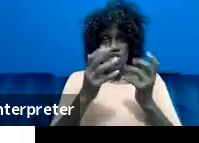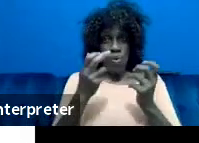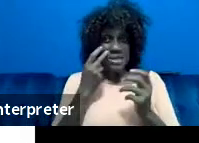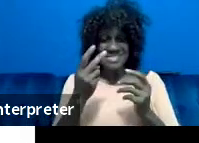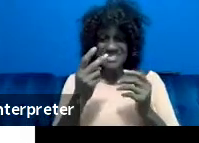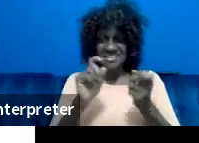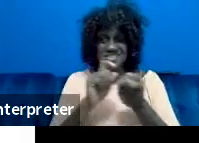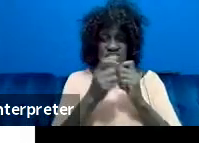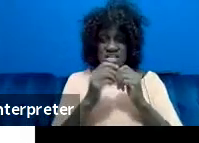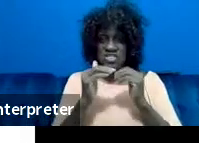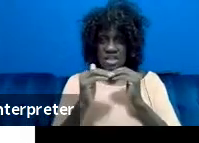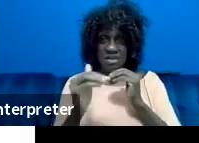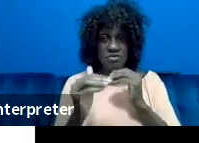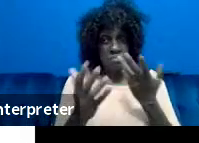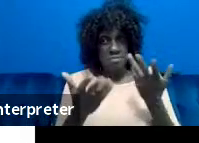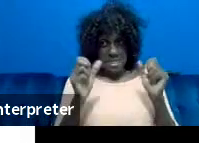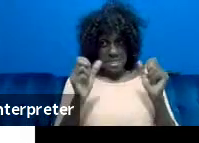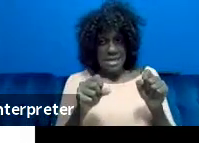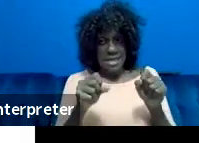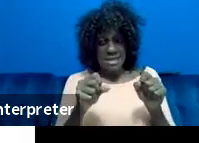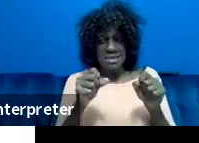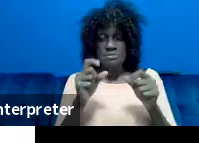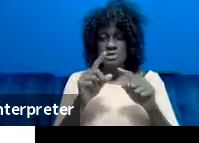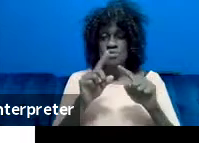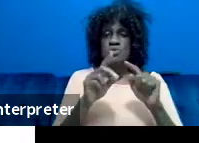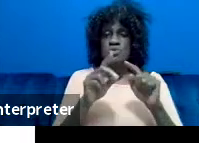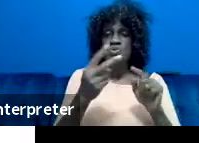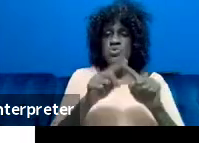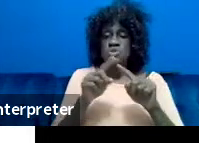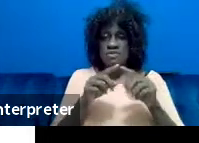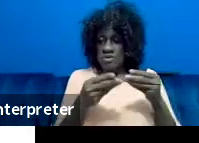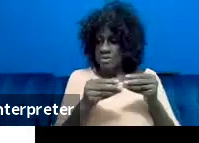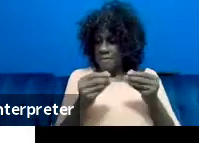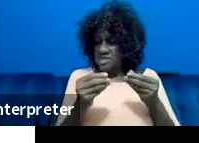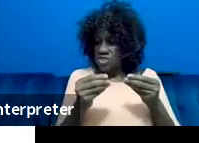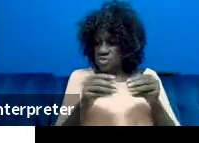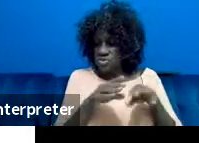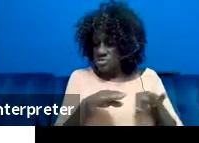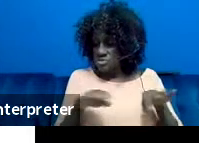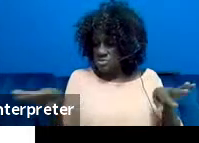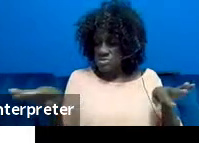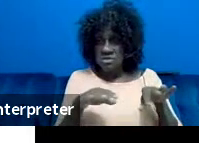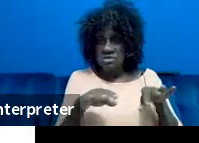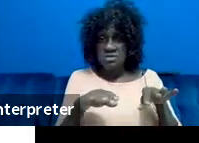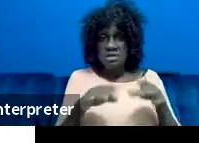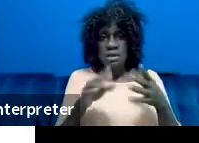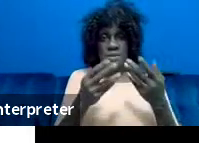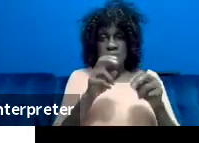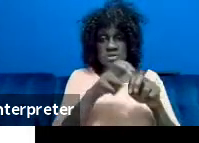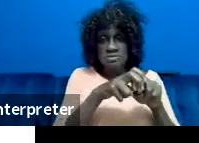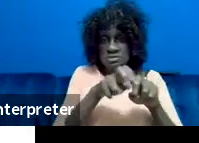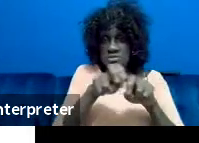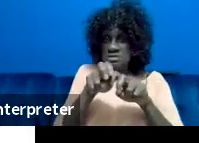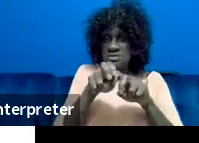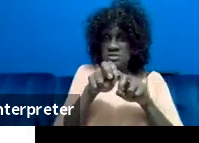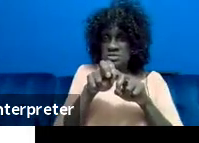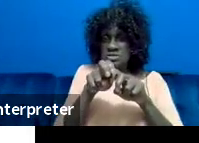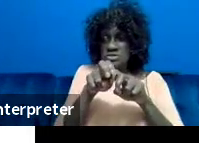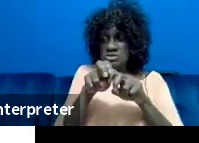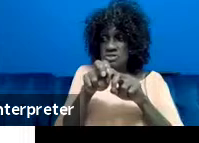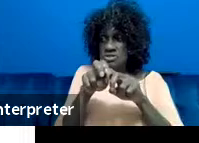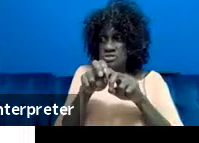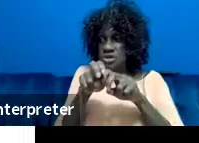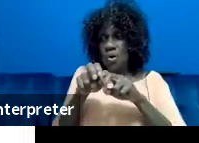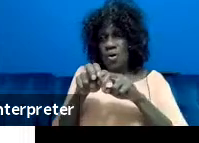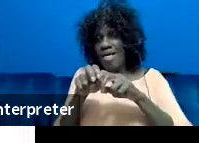in level there, but it could be between those 2 different surface materials. So the idea here is that somebody could turn and chase